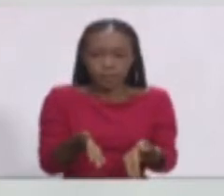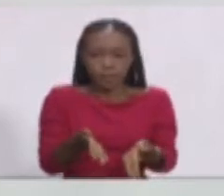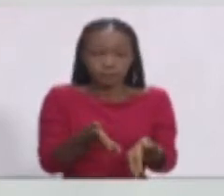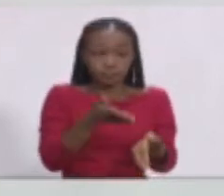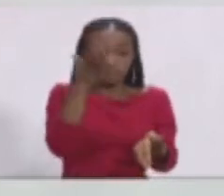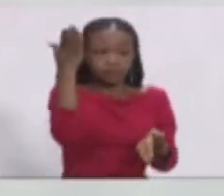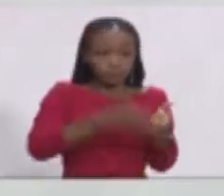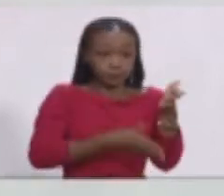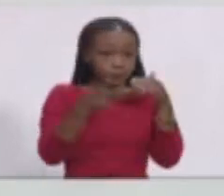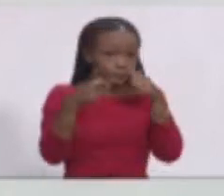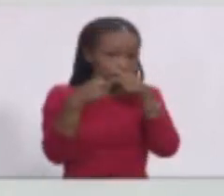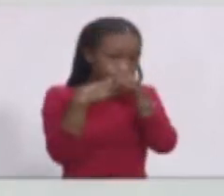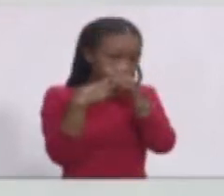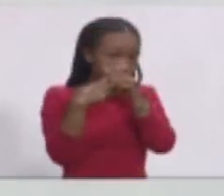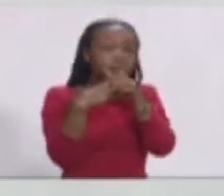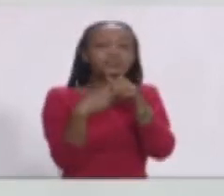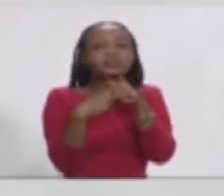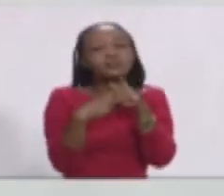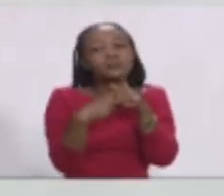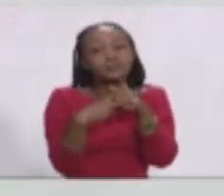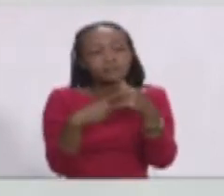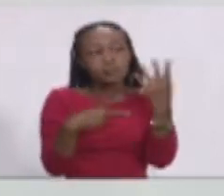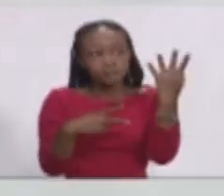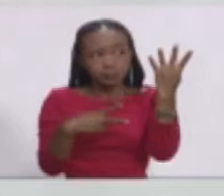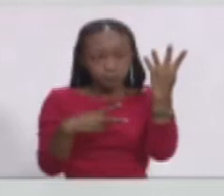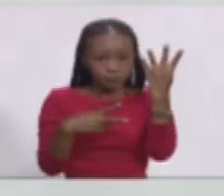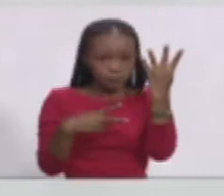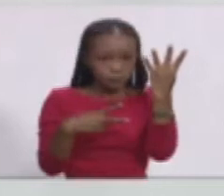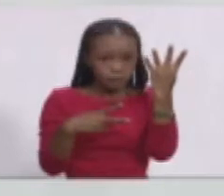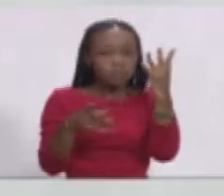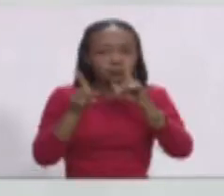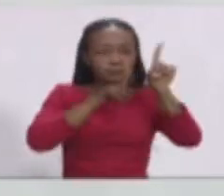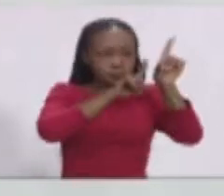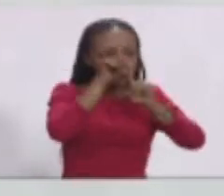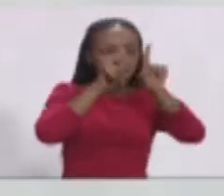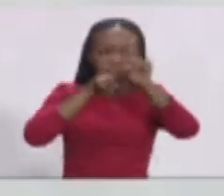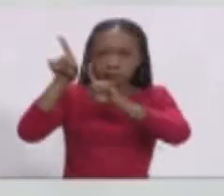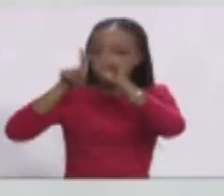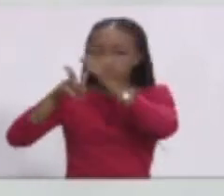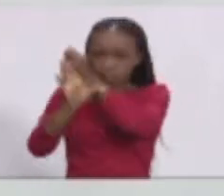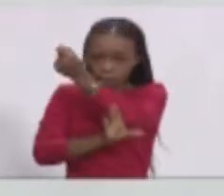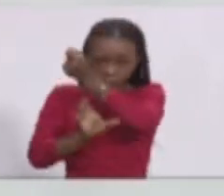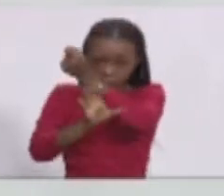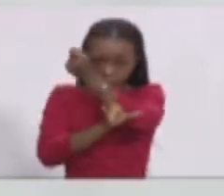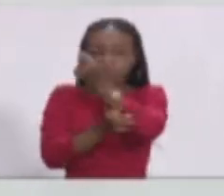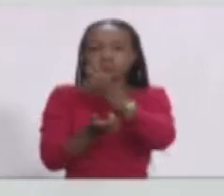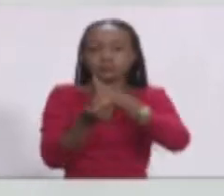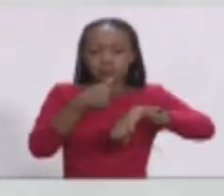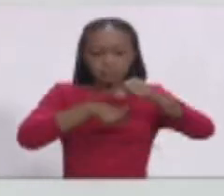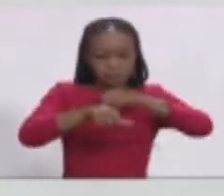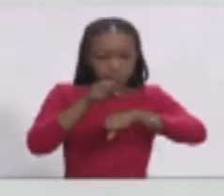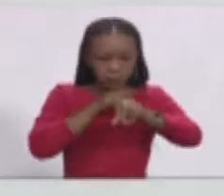Out of the 7, 4 had a history of travel from countries with active transmission.